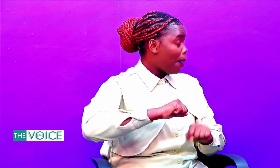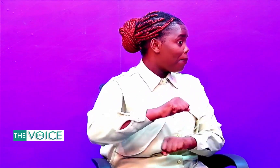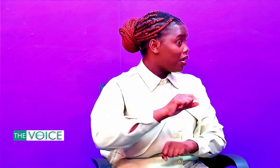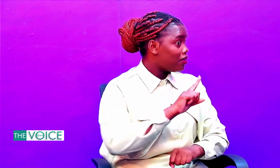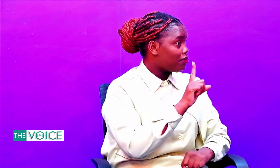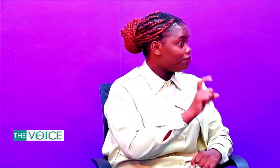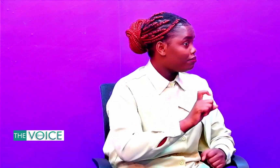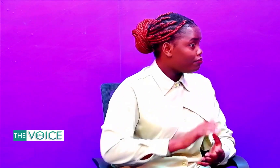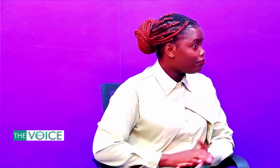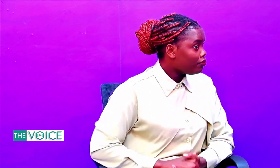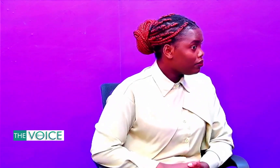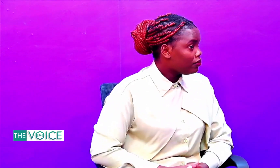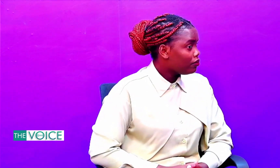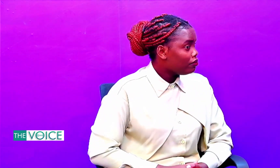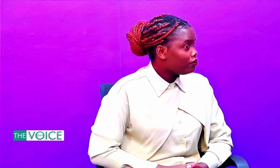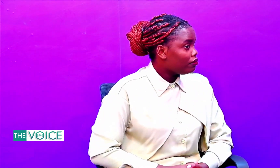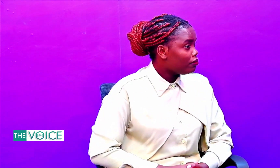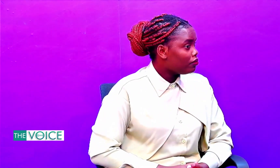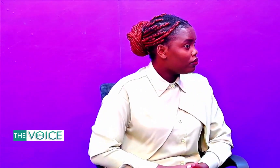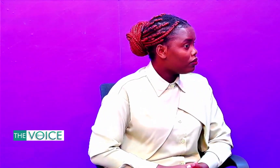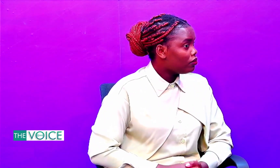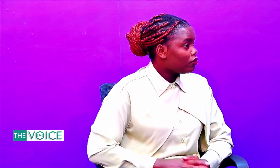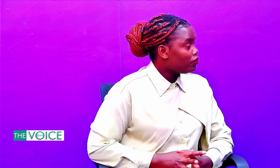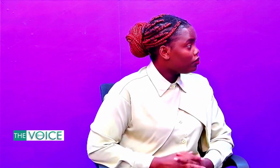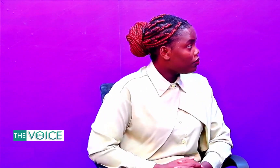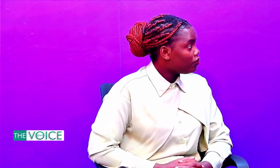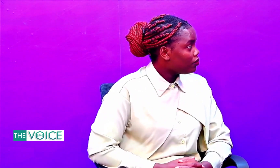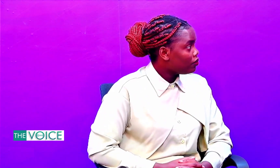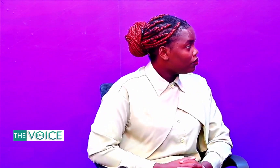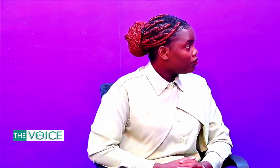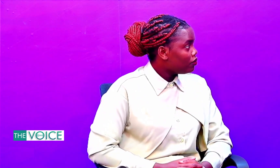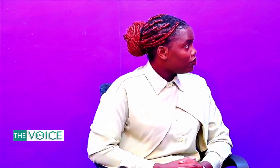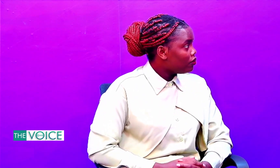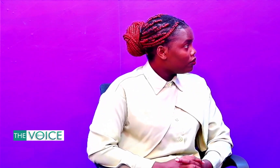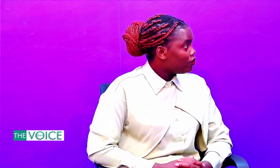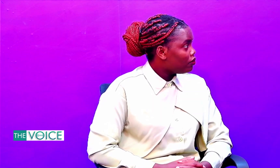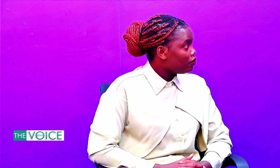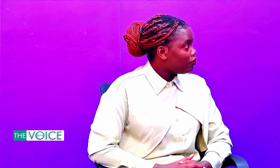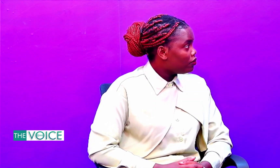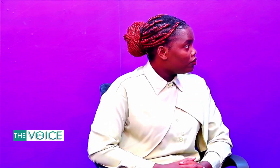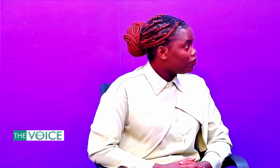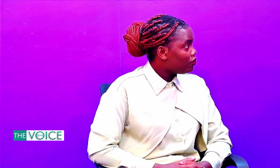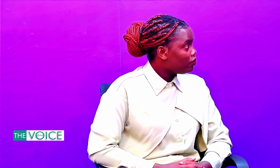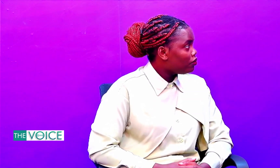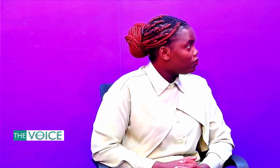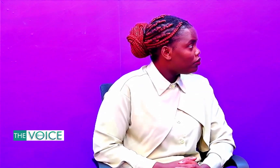have a right in the constitution that protects persons living with epilepsy?